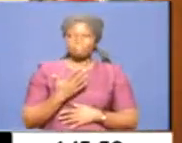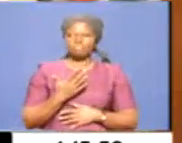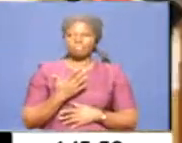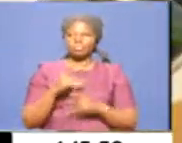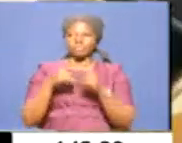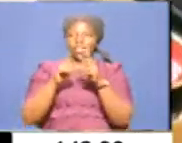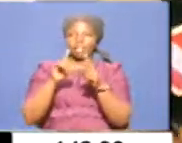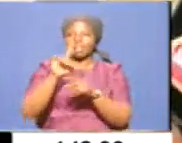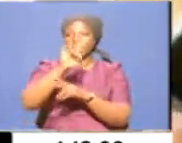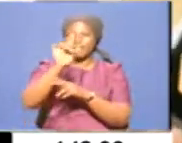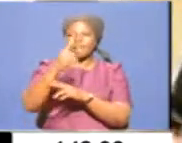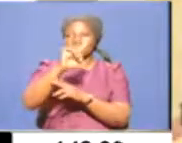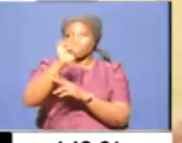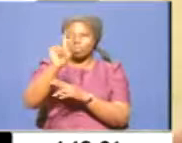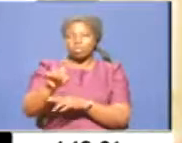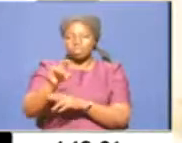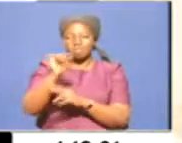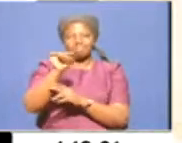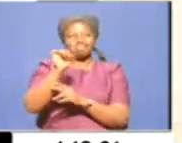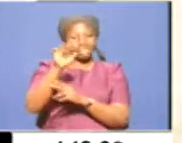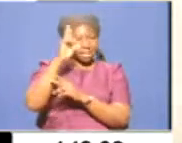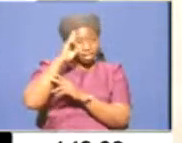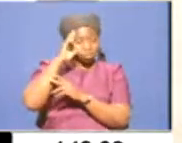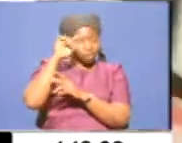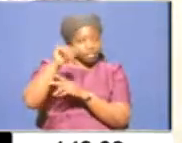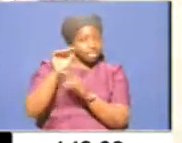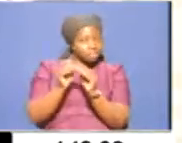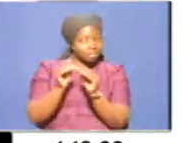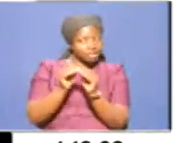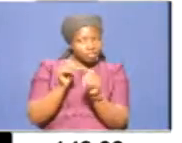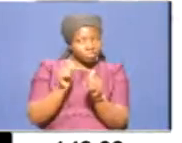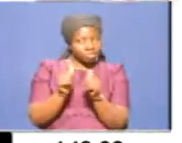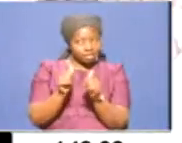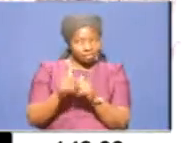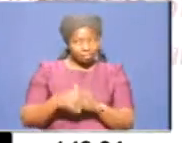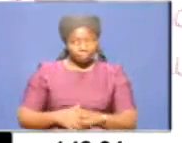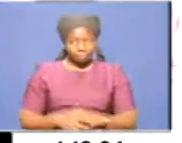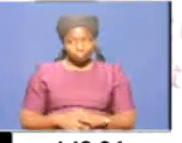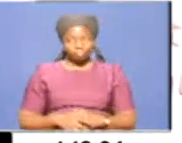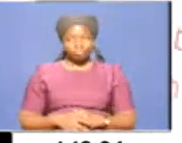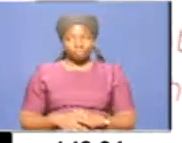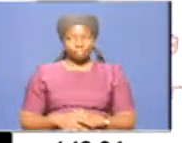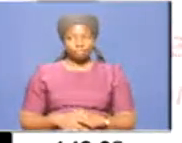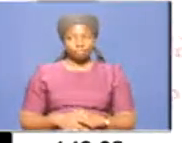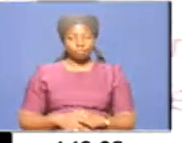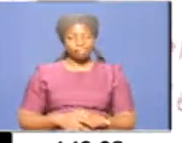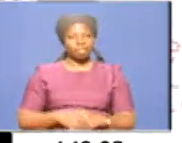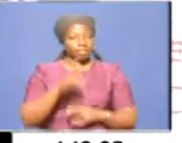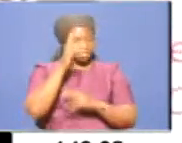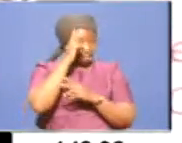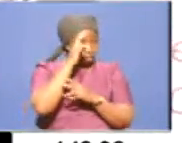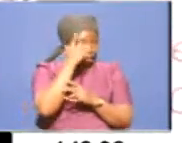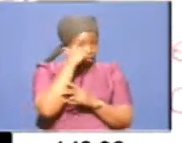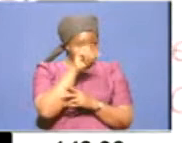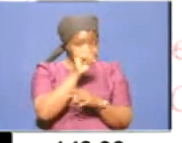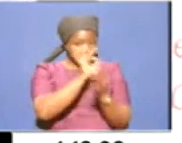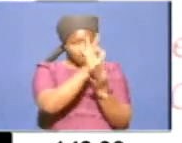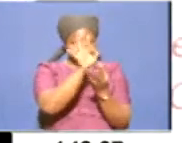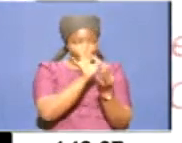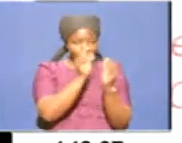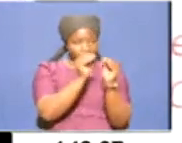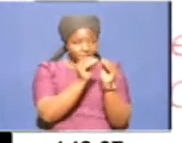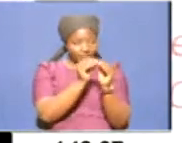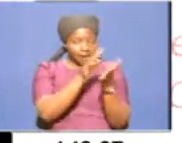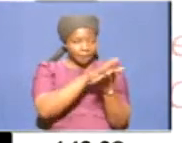question will be, what is the rationale of this particular meeting? The rationale for this particular meeting is